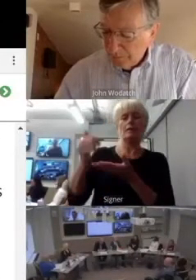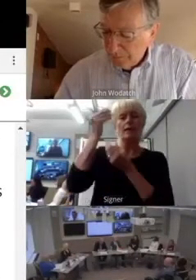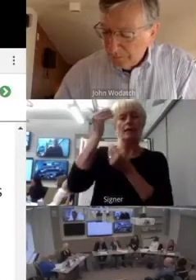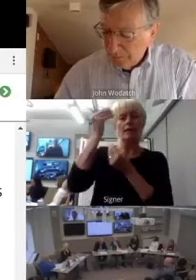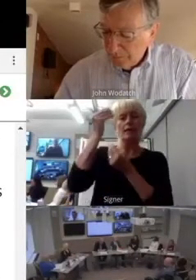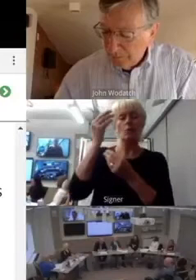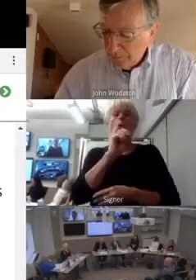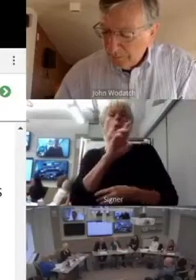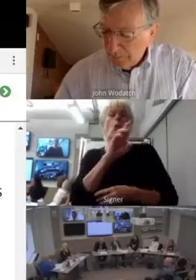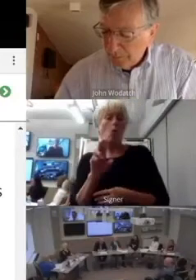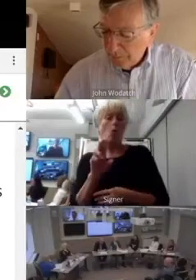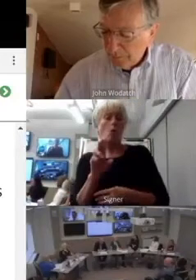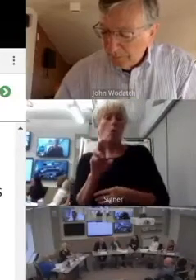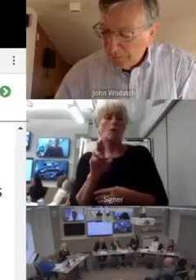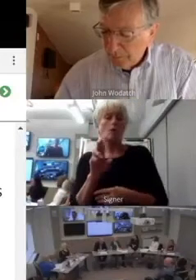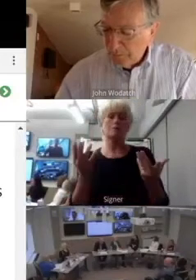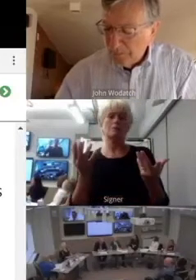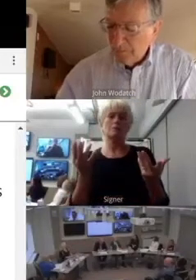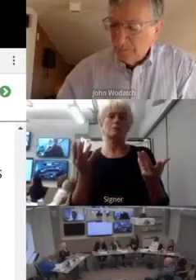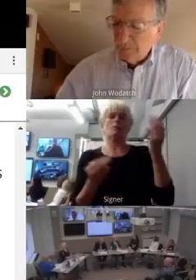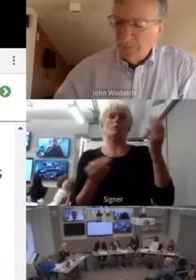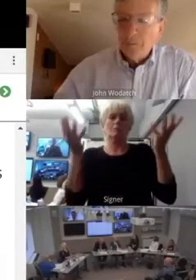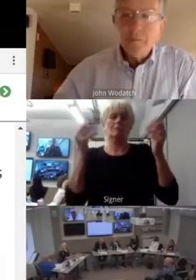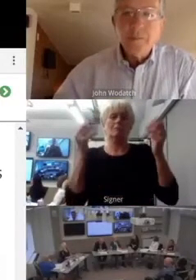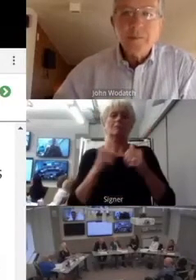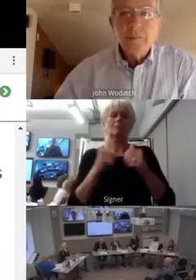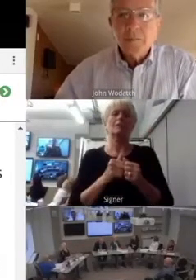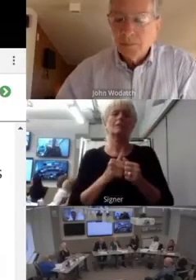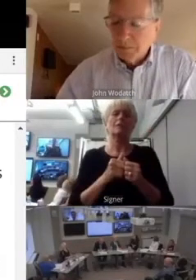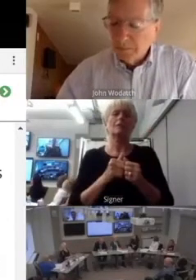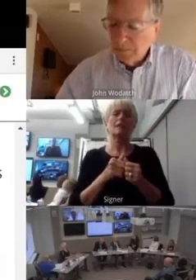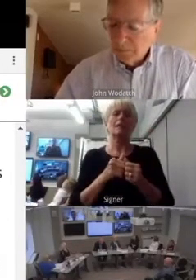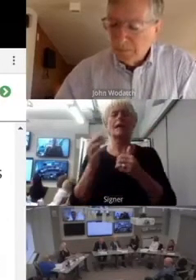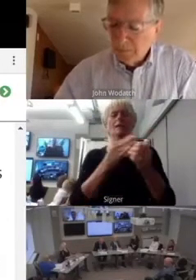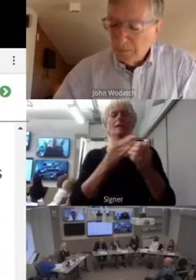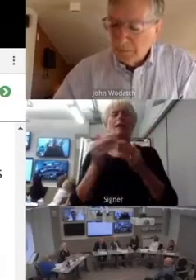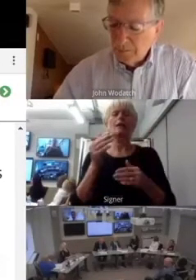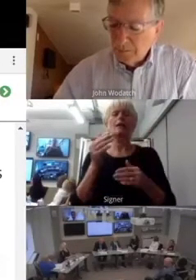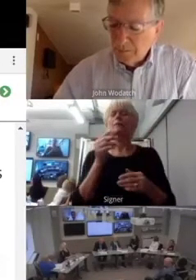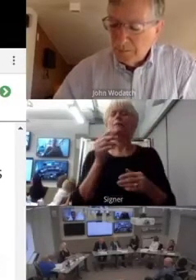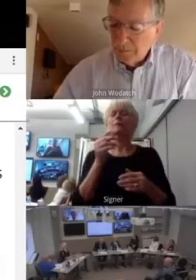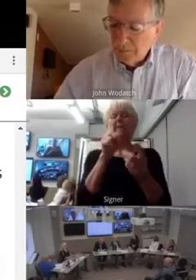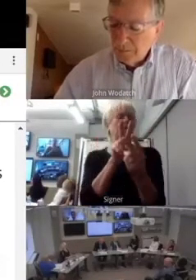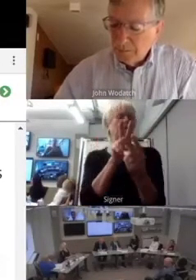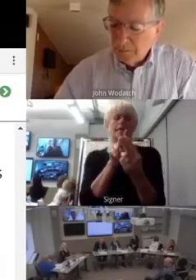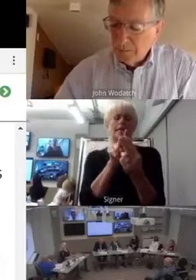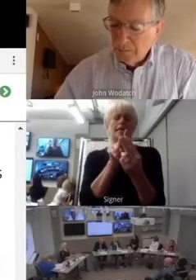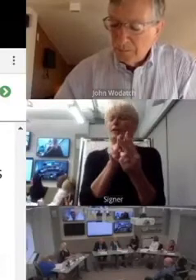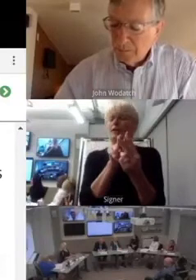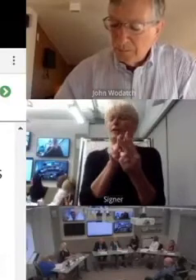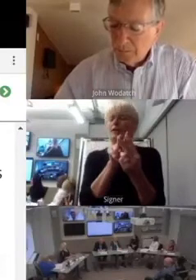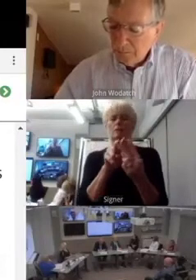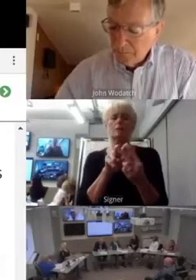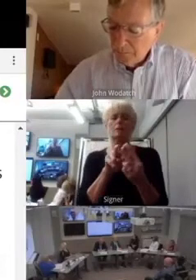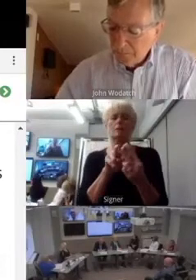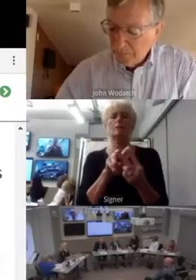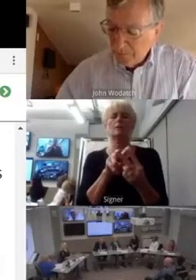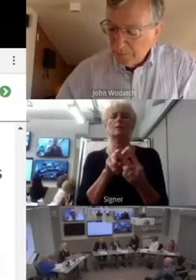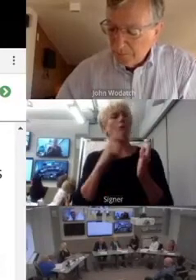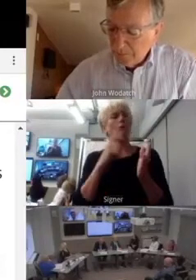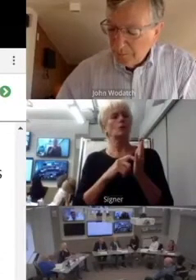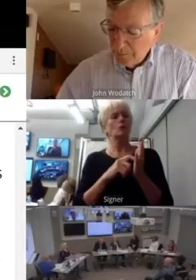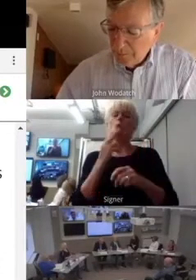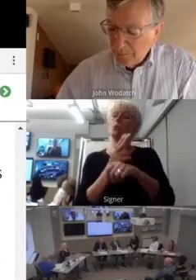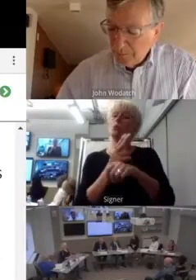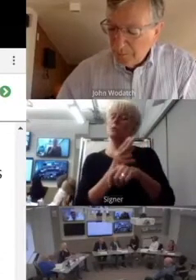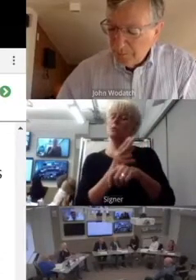information. But in either case, we find that using advisory committees